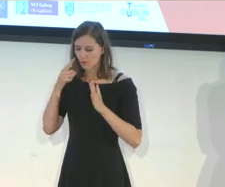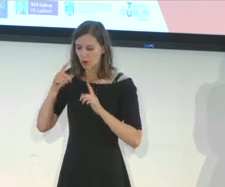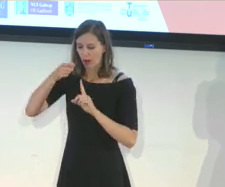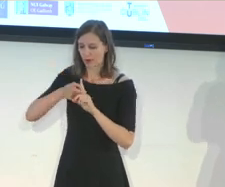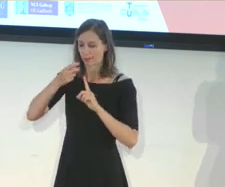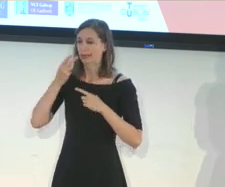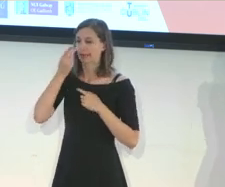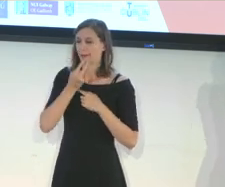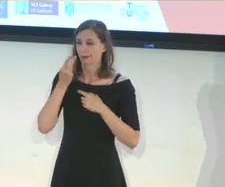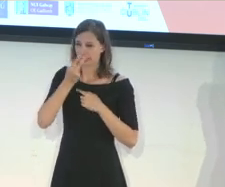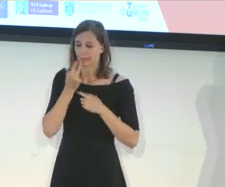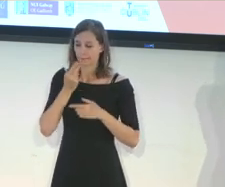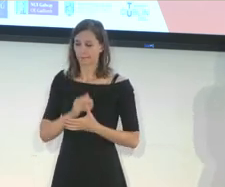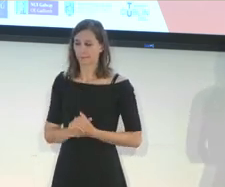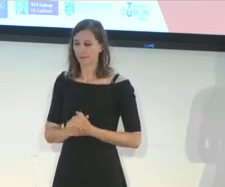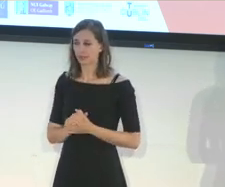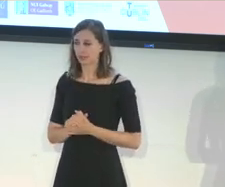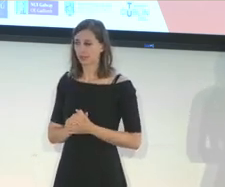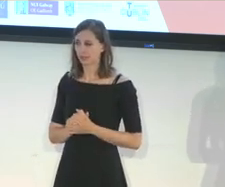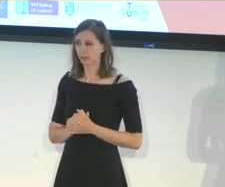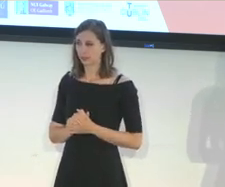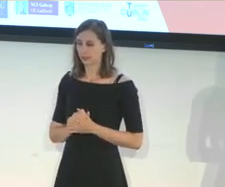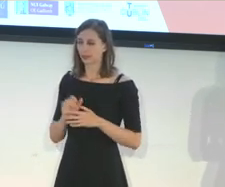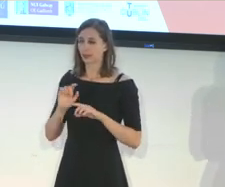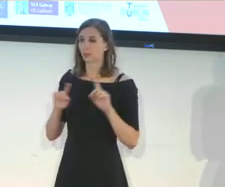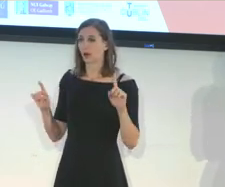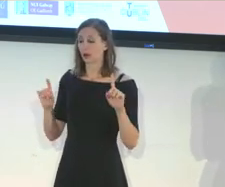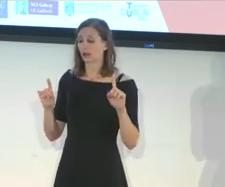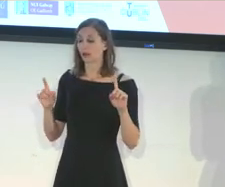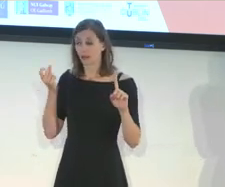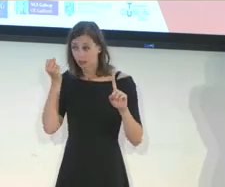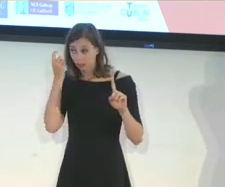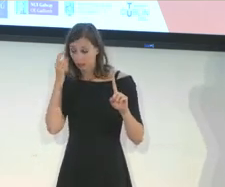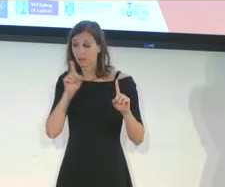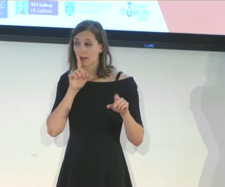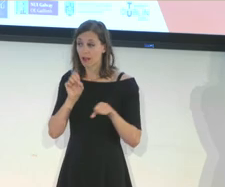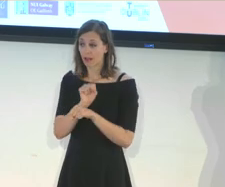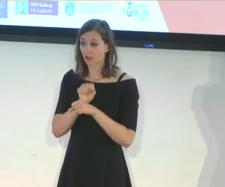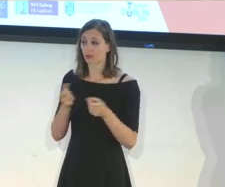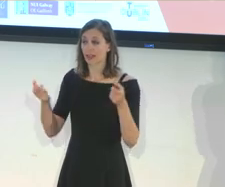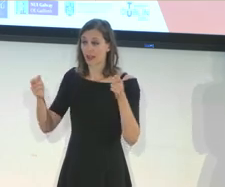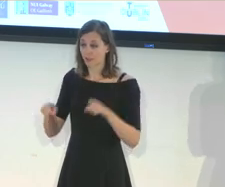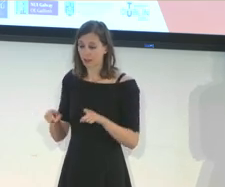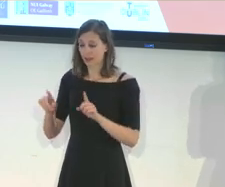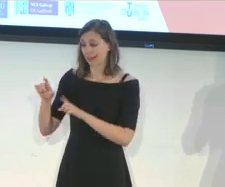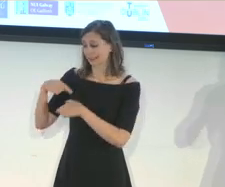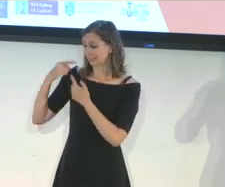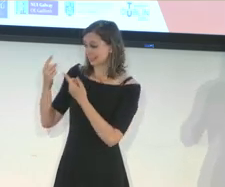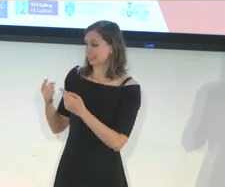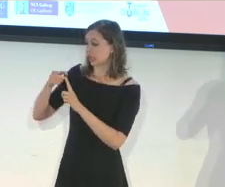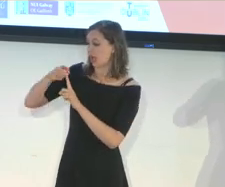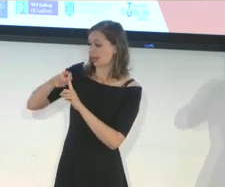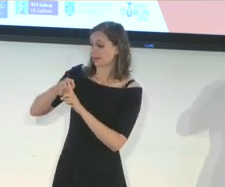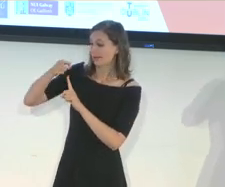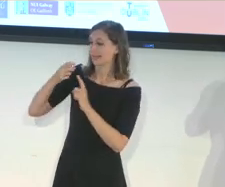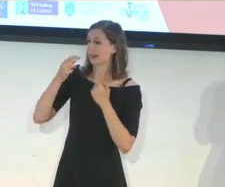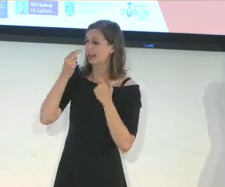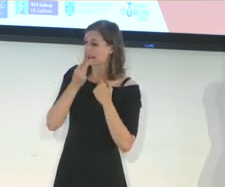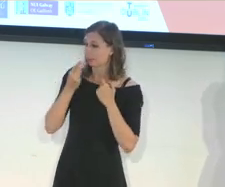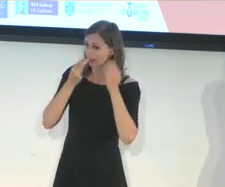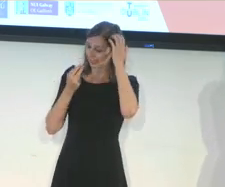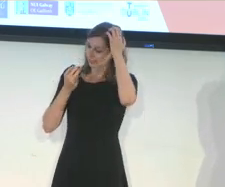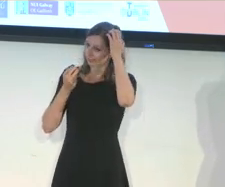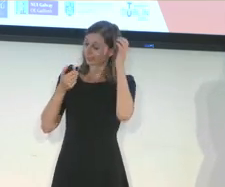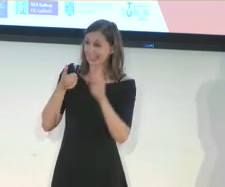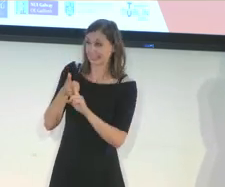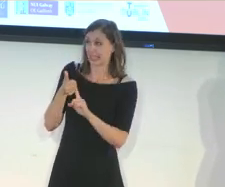XR. But what really ended up happening here is that since automated lip reading in itself is